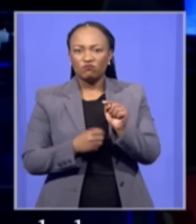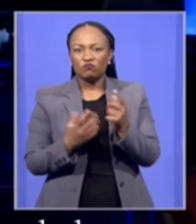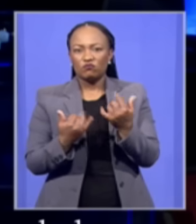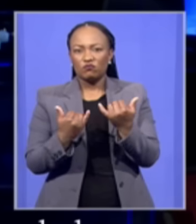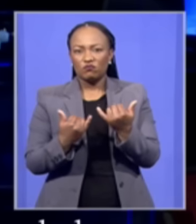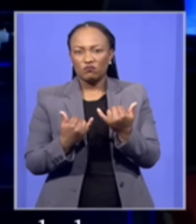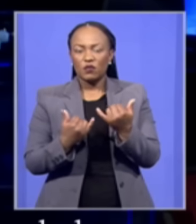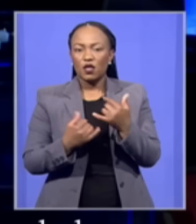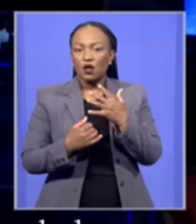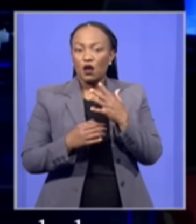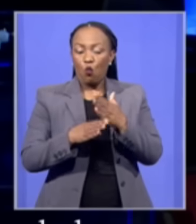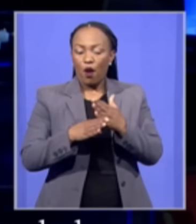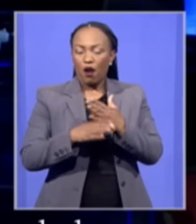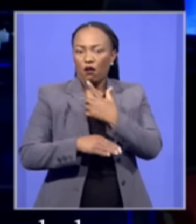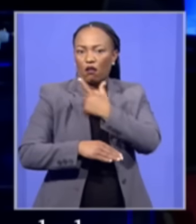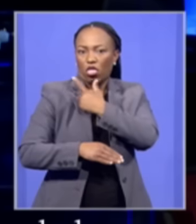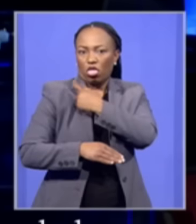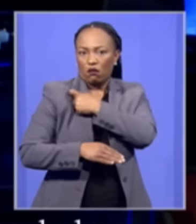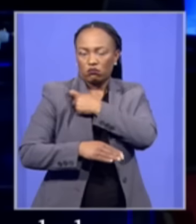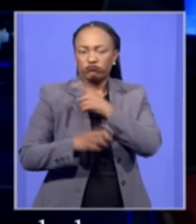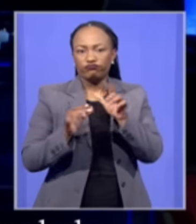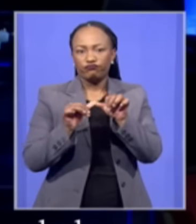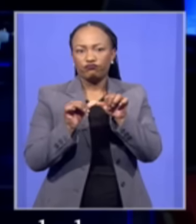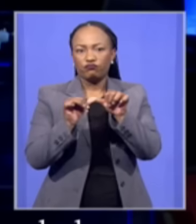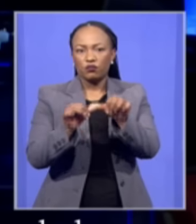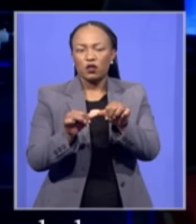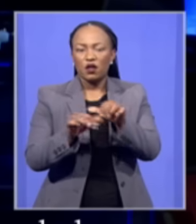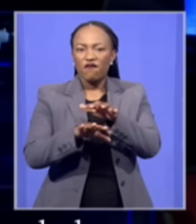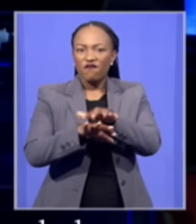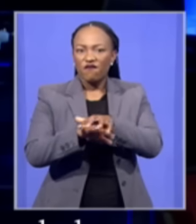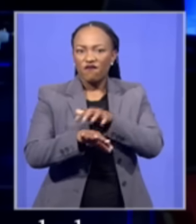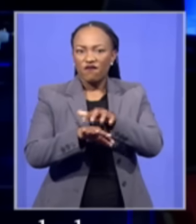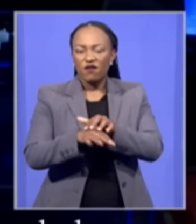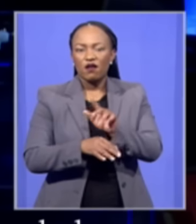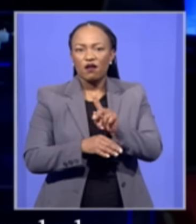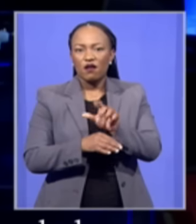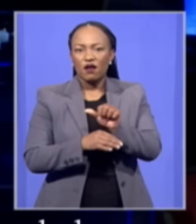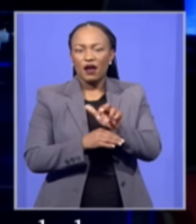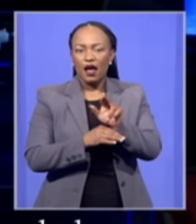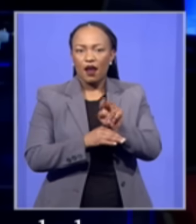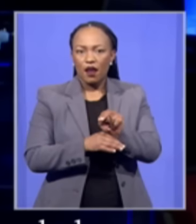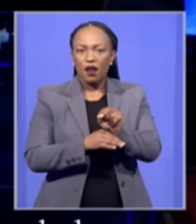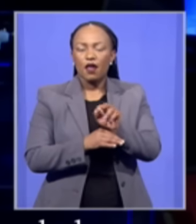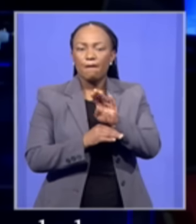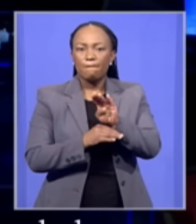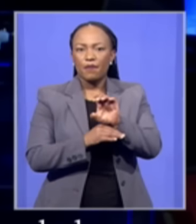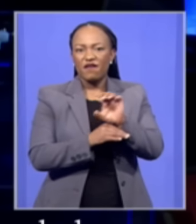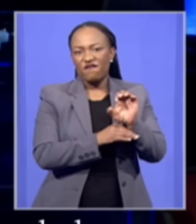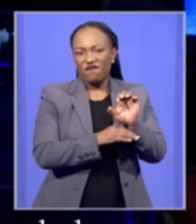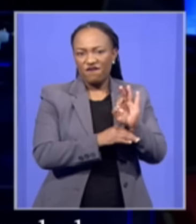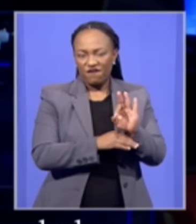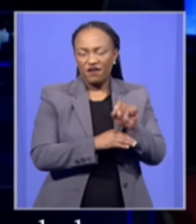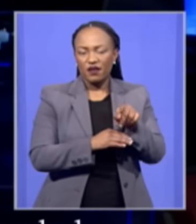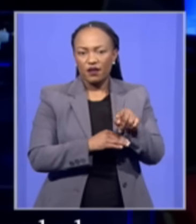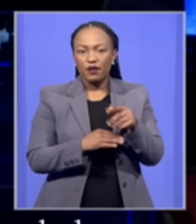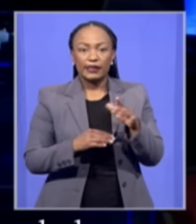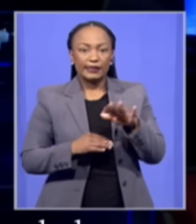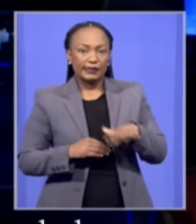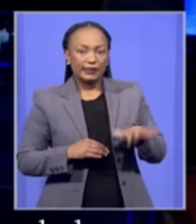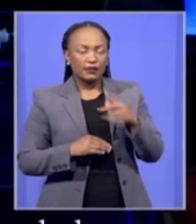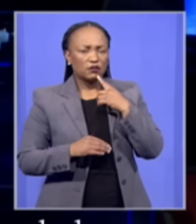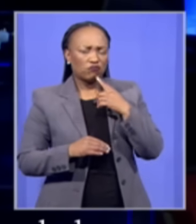Mosebetsi wa ho enta o tswetse pele ka jeno polasing ya Karan Beef e Heidelberg. Letona le re ho bolokehile ho ja